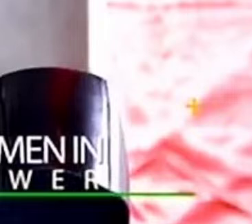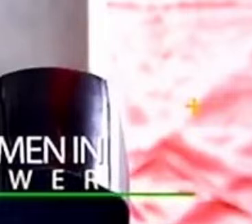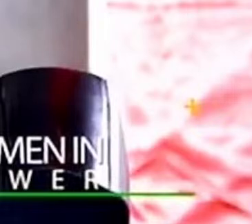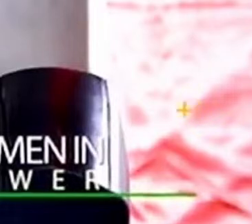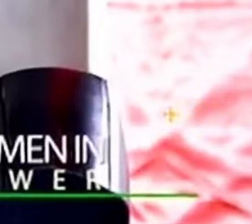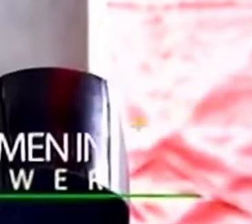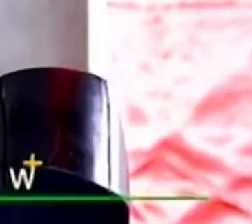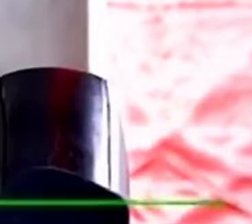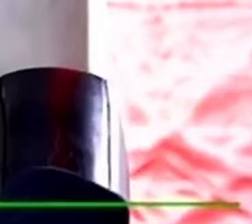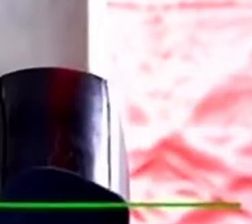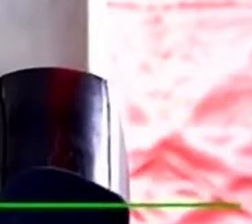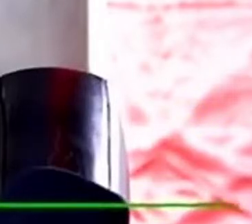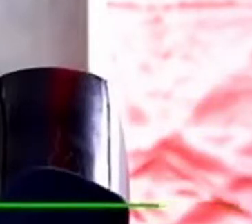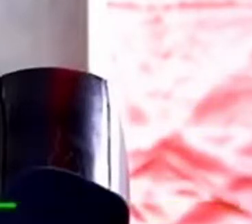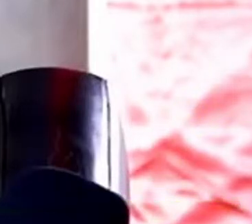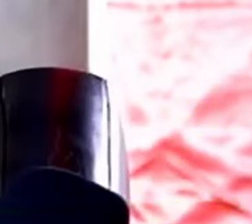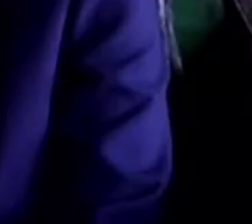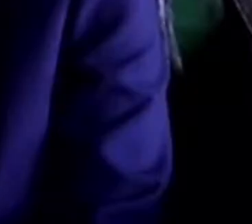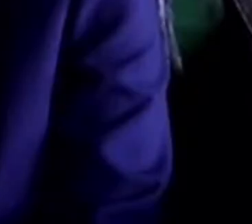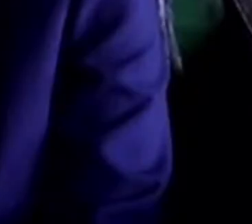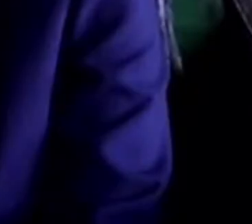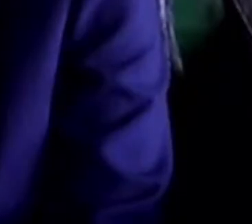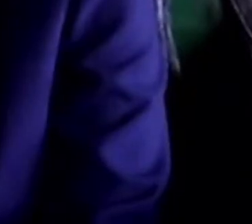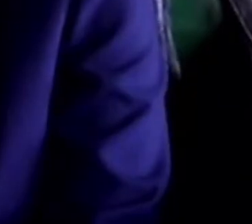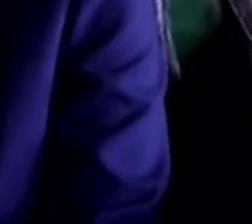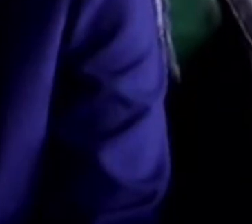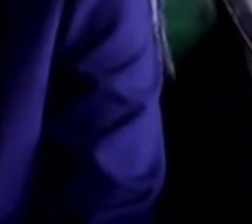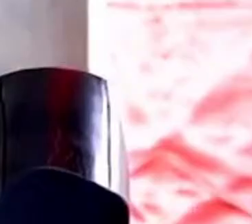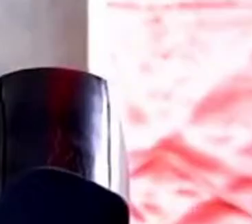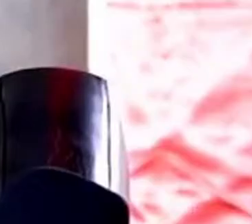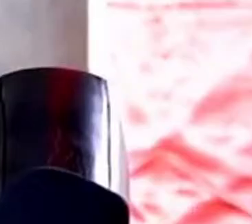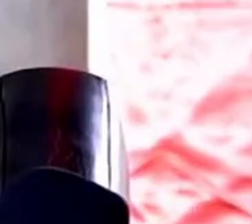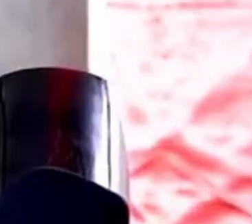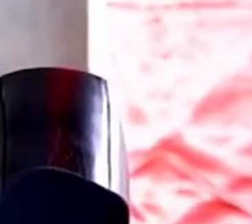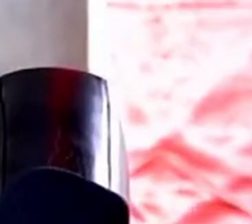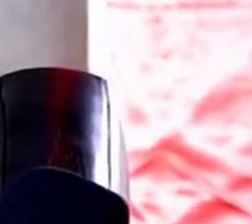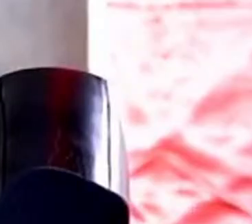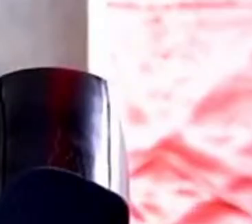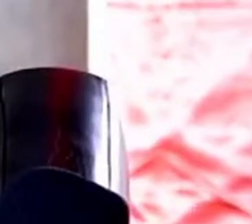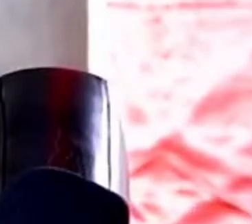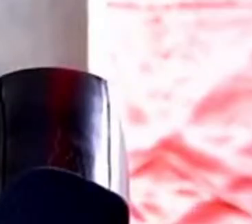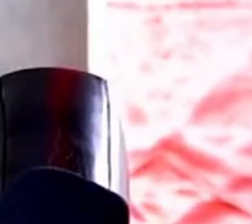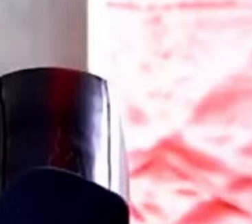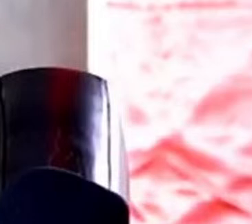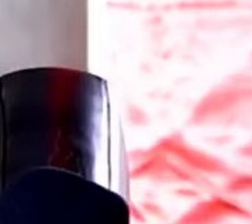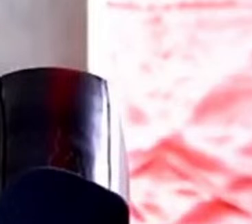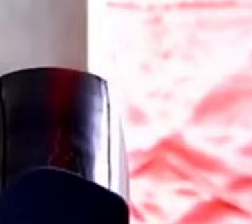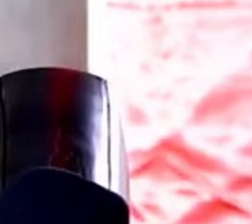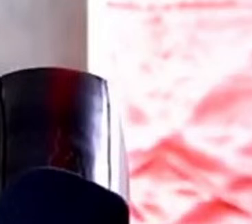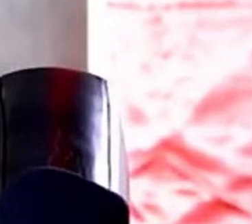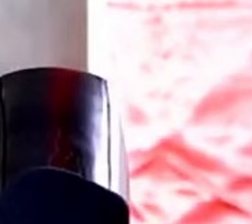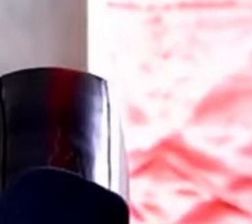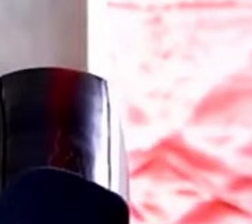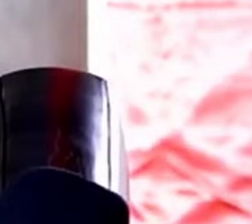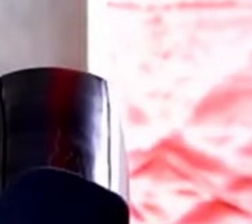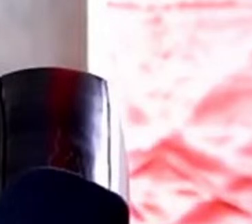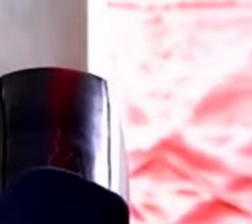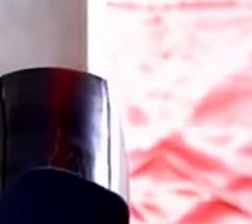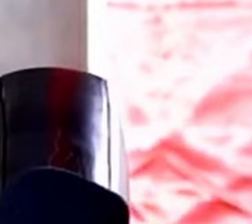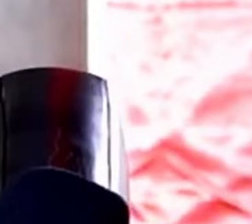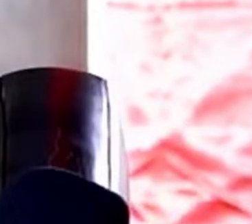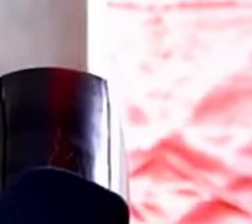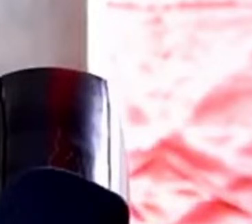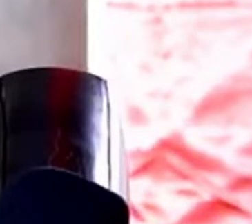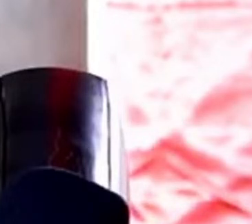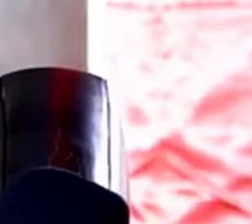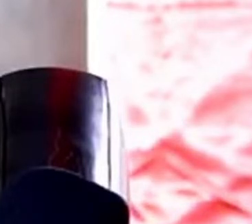woman. So if we are many women in Parliament, we'll be able to support even the policies that supports women. For example, right